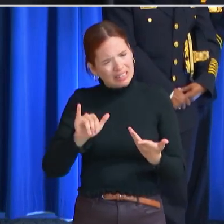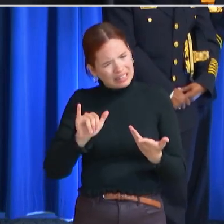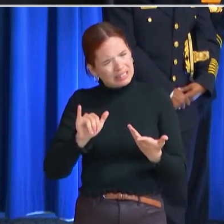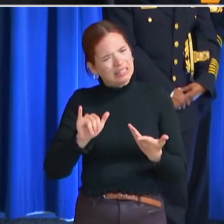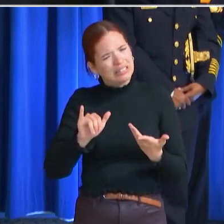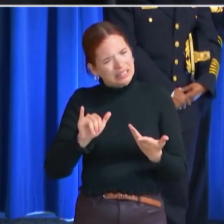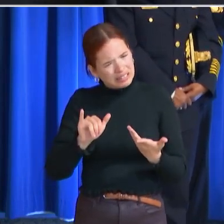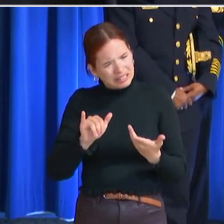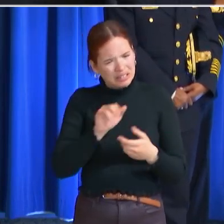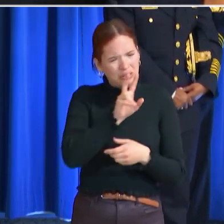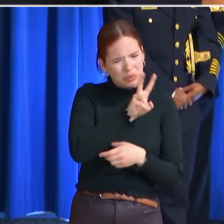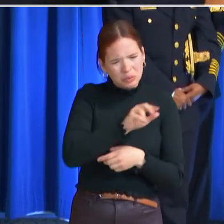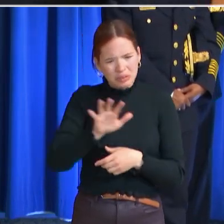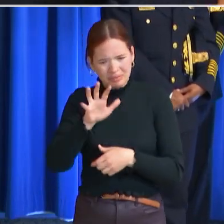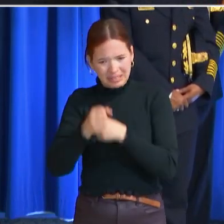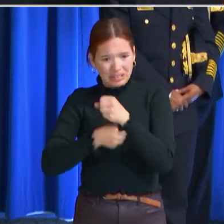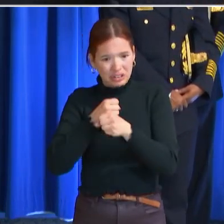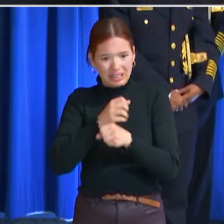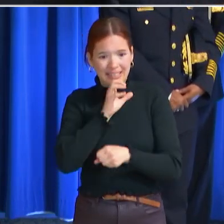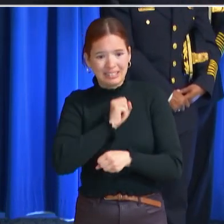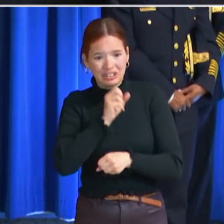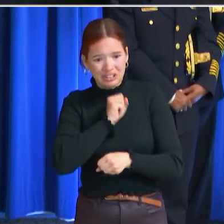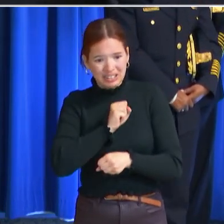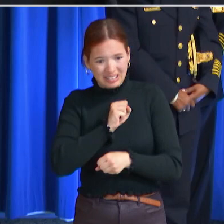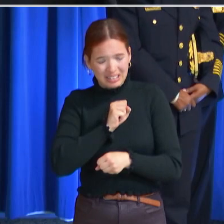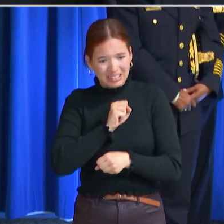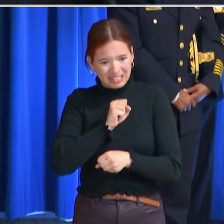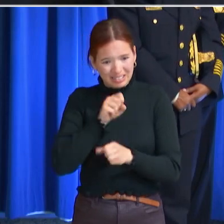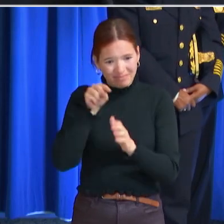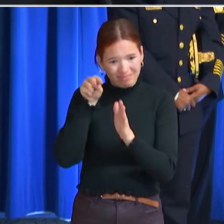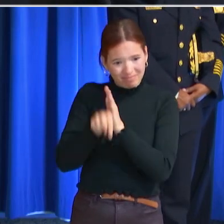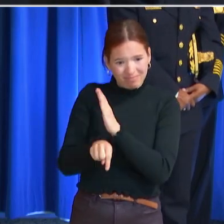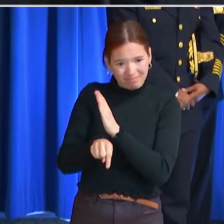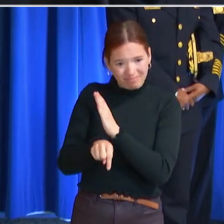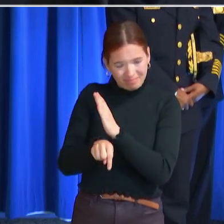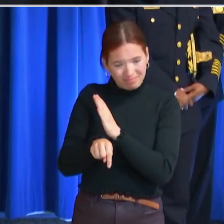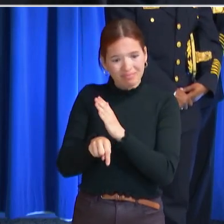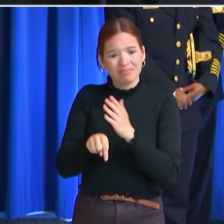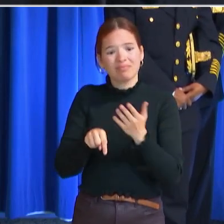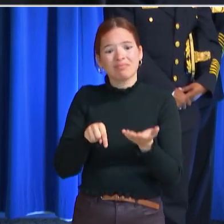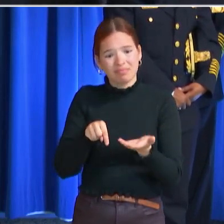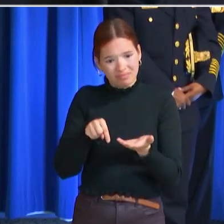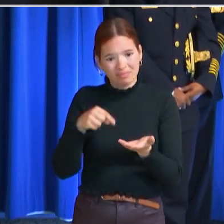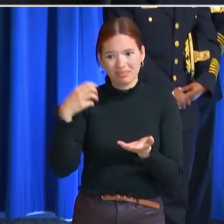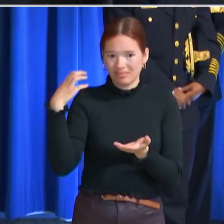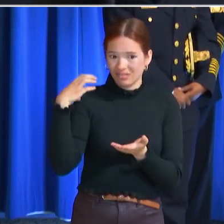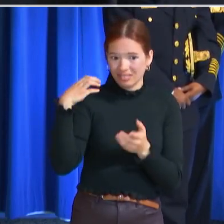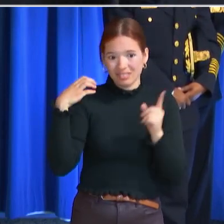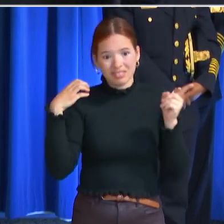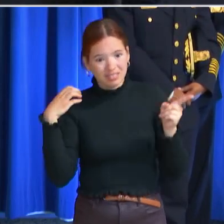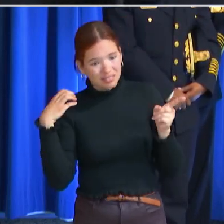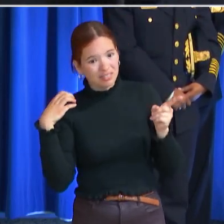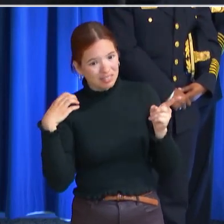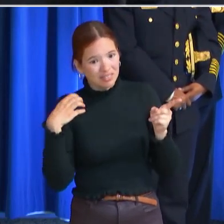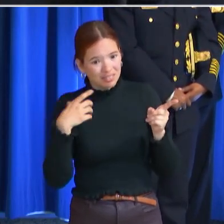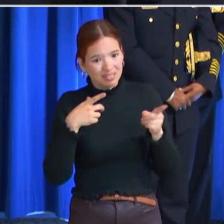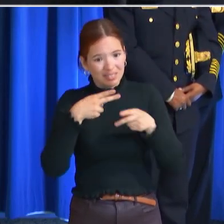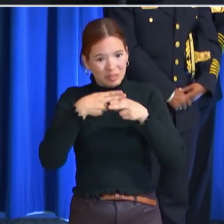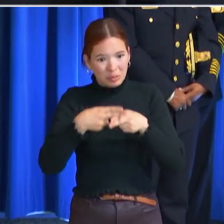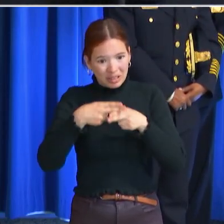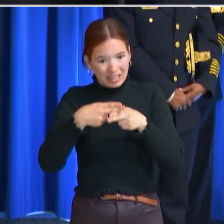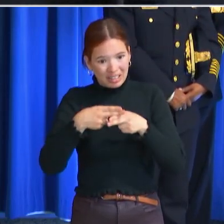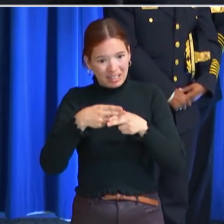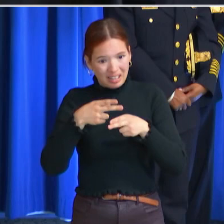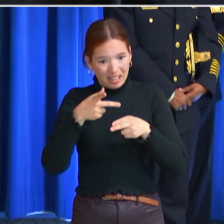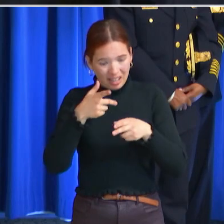for a major city chief is that you carry the weight of the world, the weight of the city on your shoulders. And